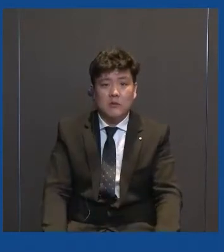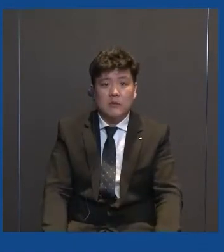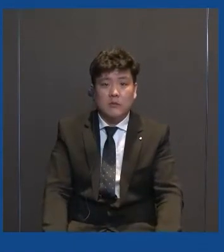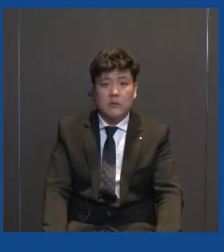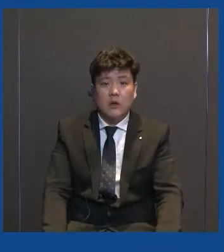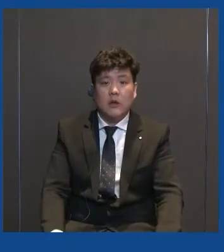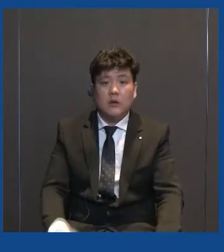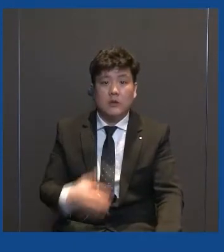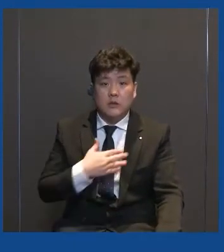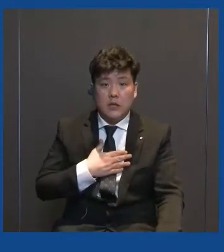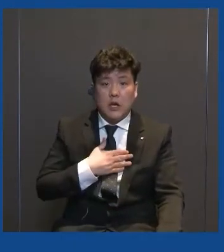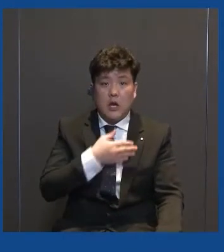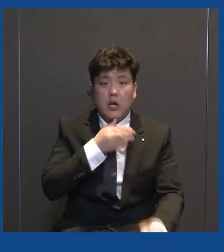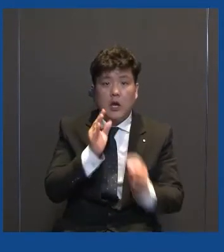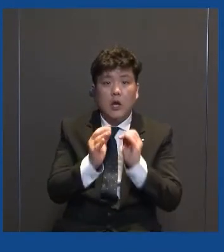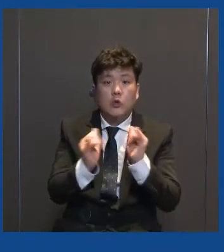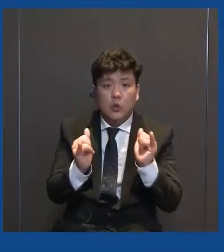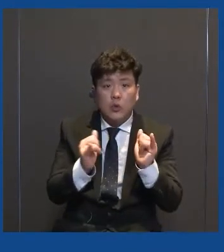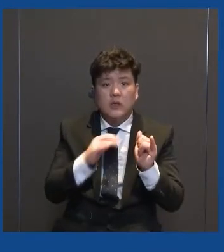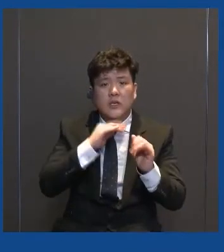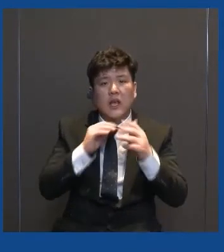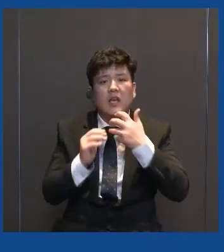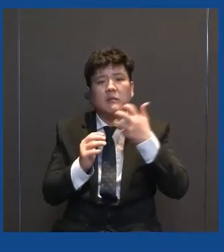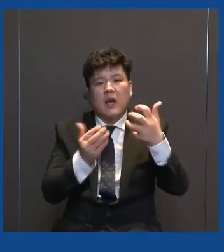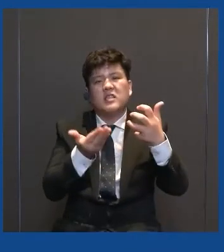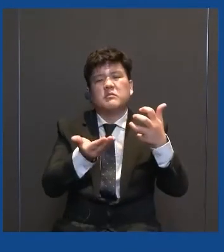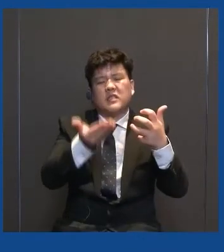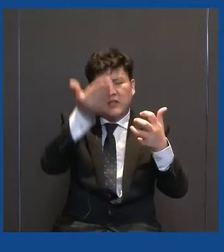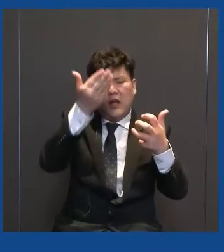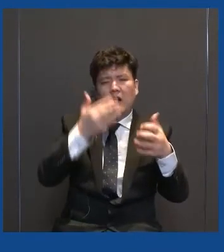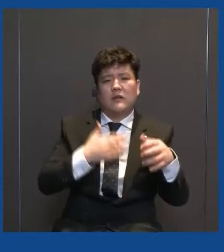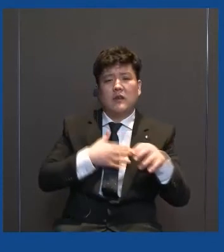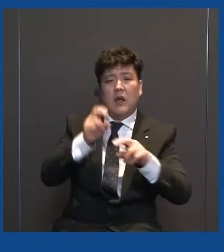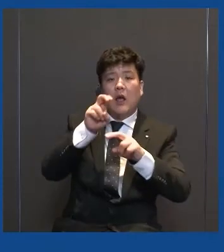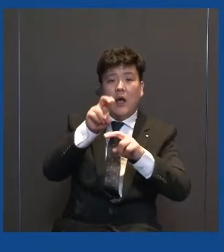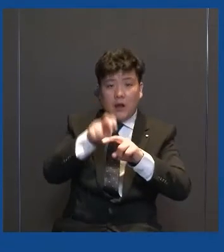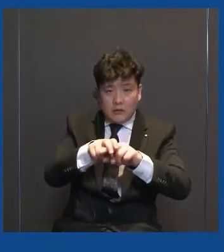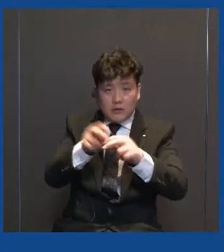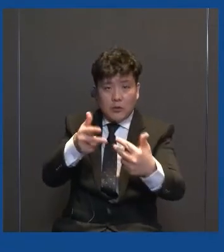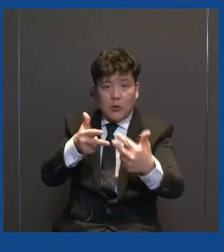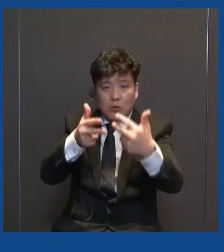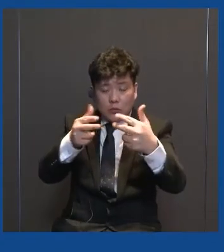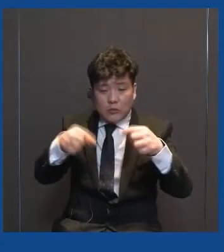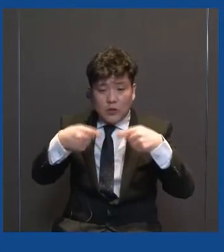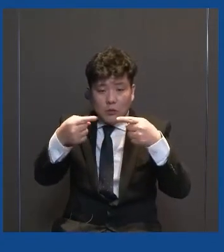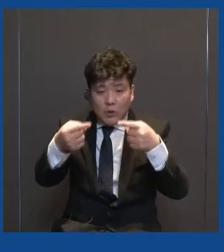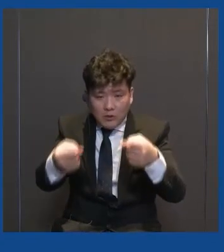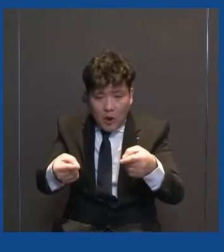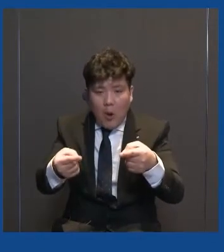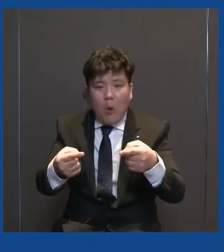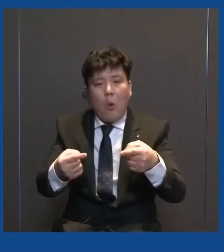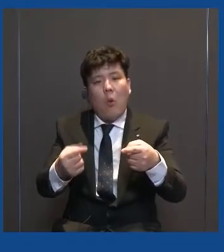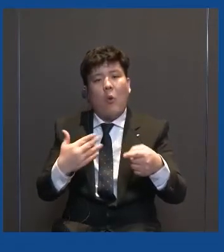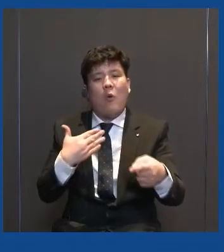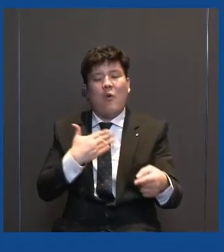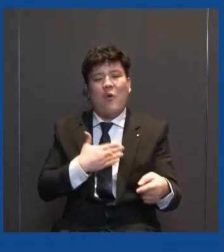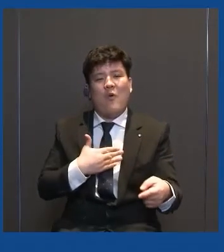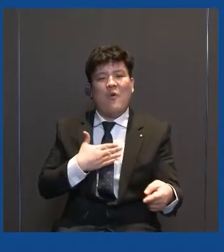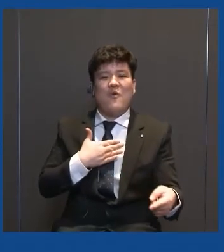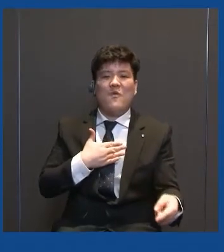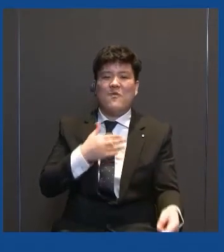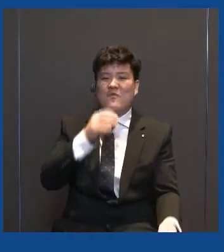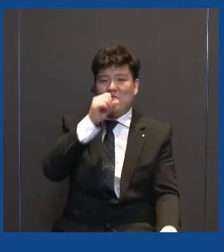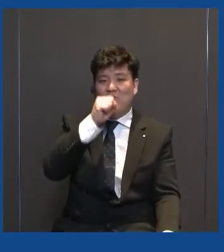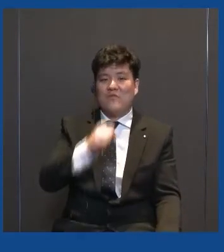world. And thank you very much for the invitation. I'm over the age of 80, and sitting here really gives me overwhelming